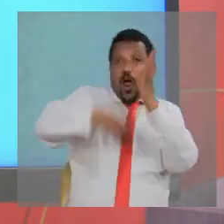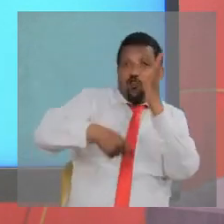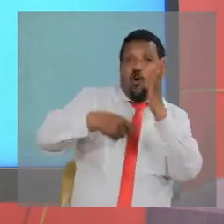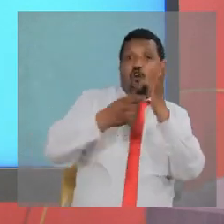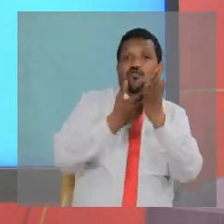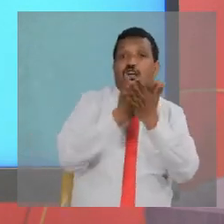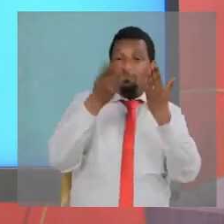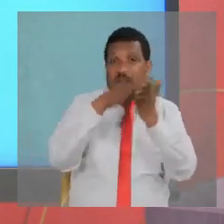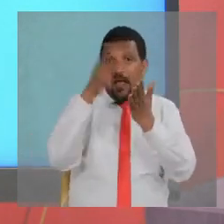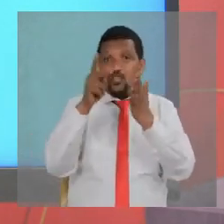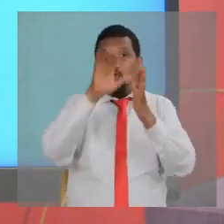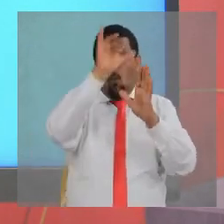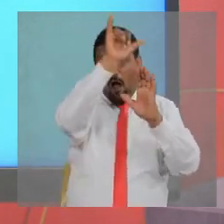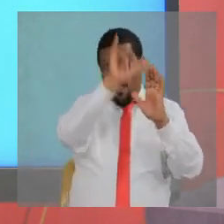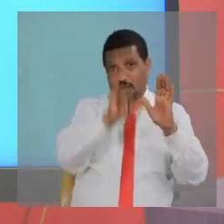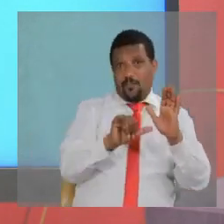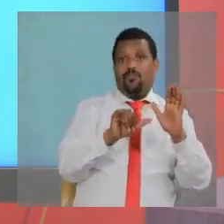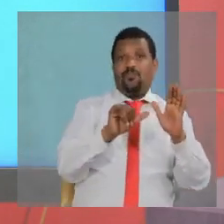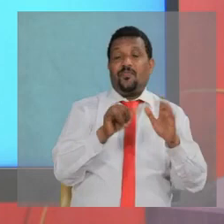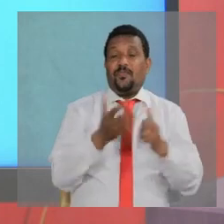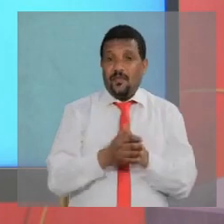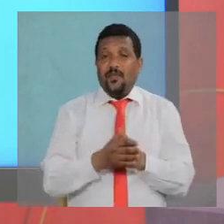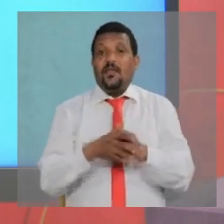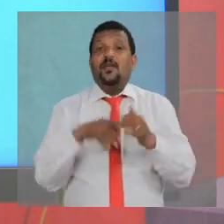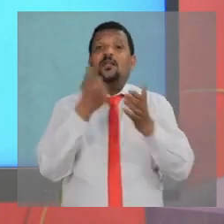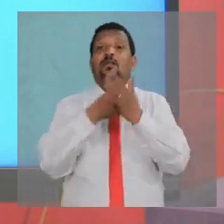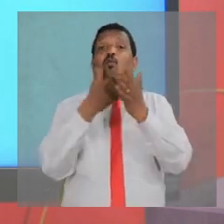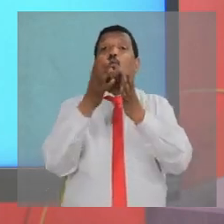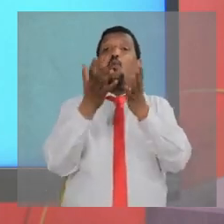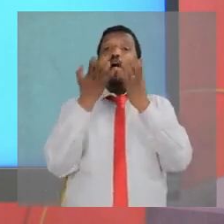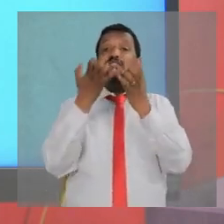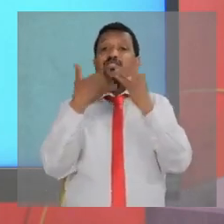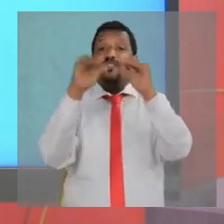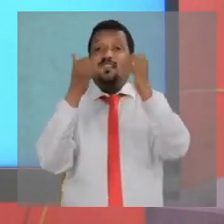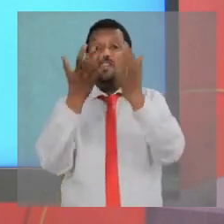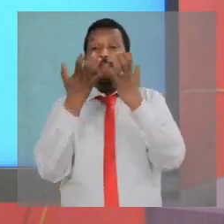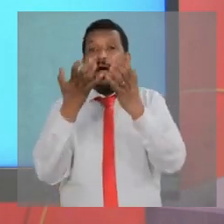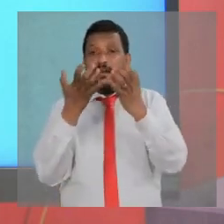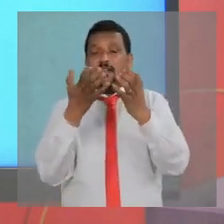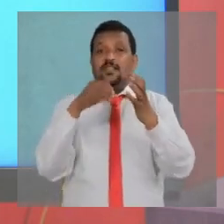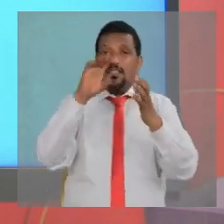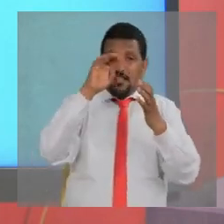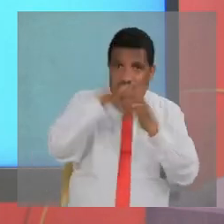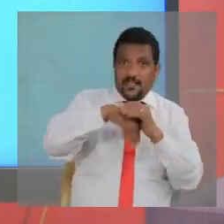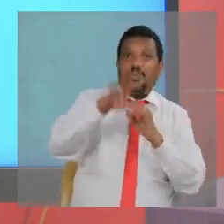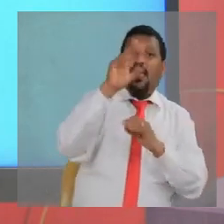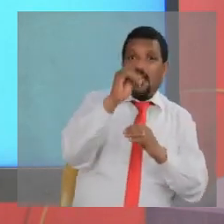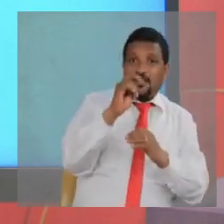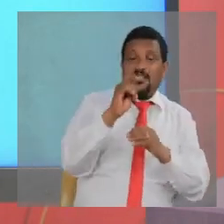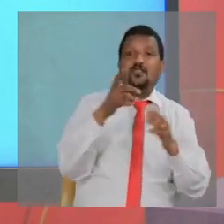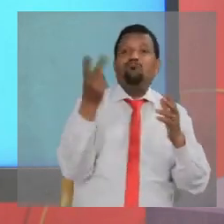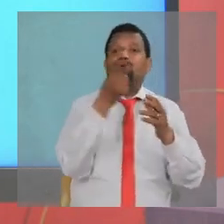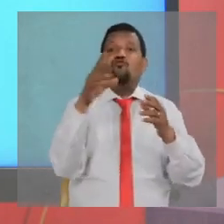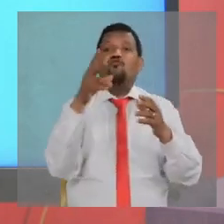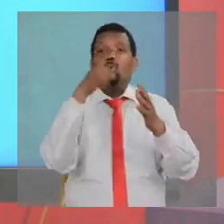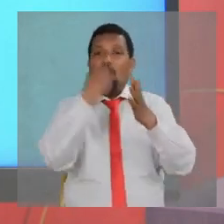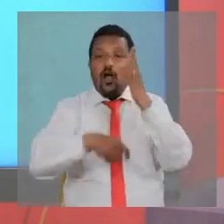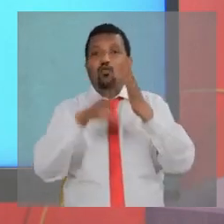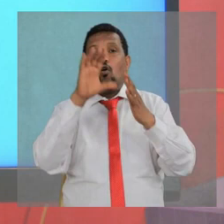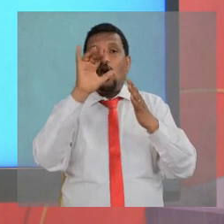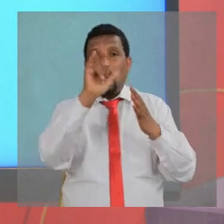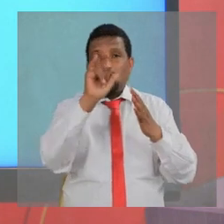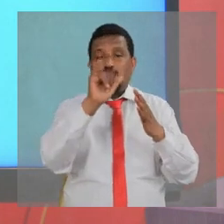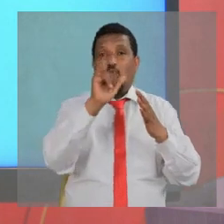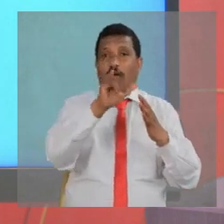of quantity demanded in the x. Hence, we can take these values as y and these values as